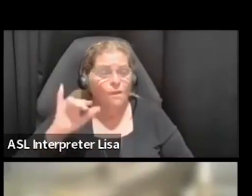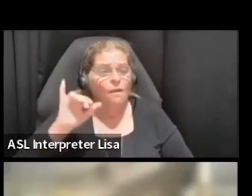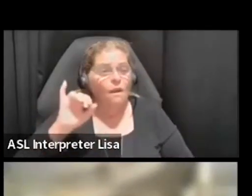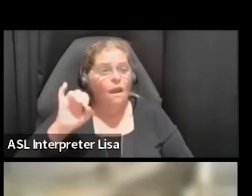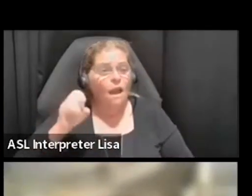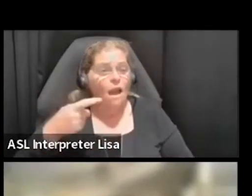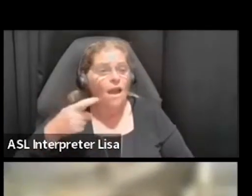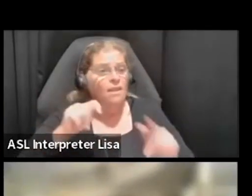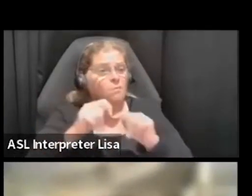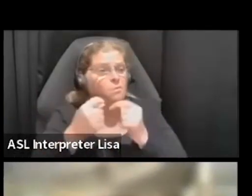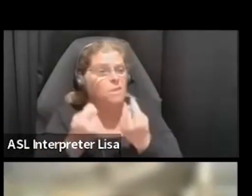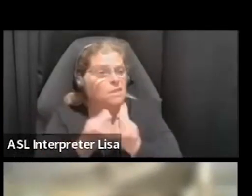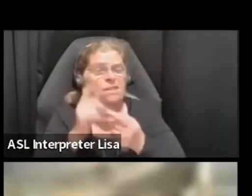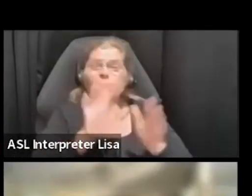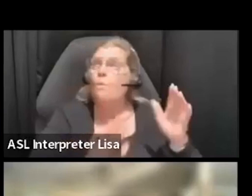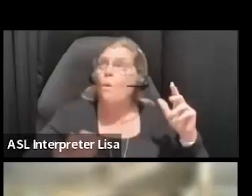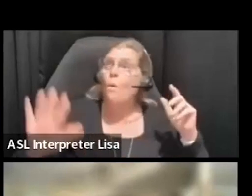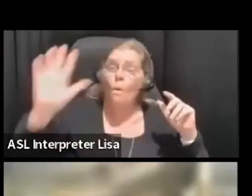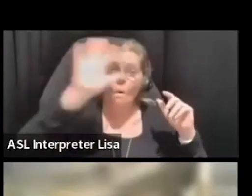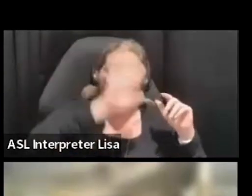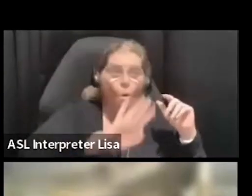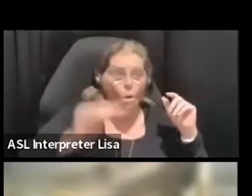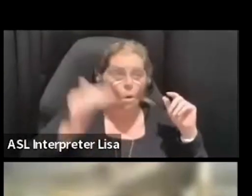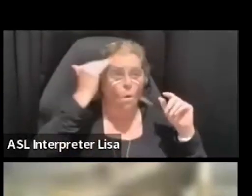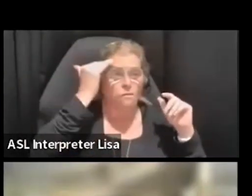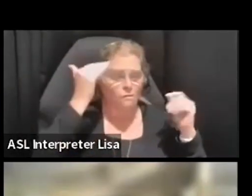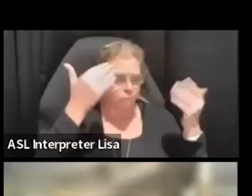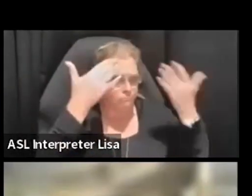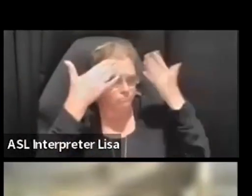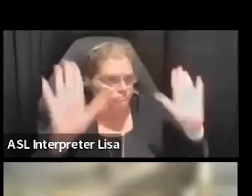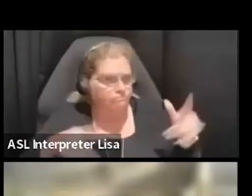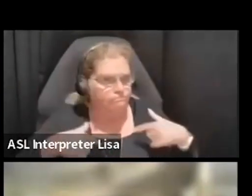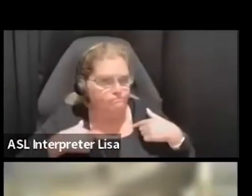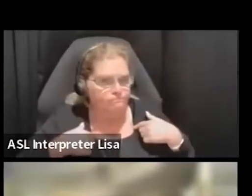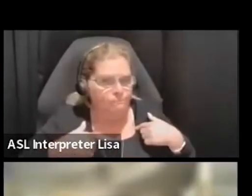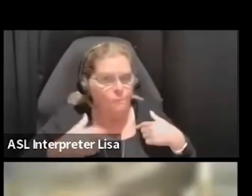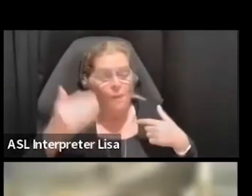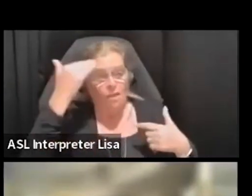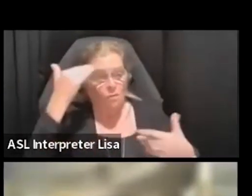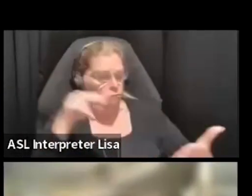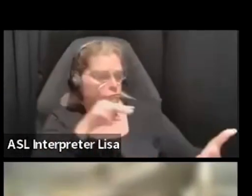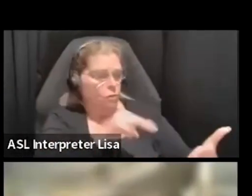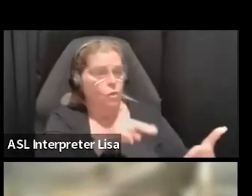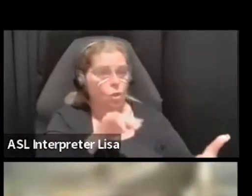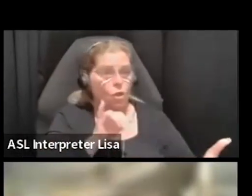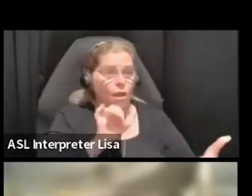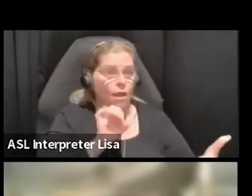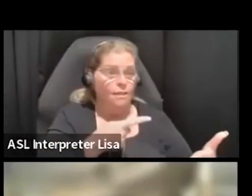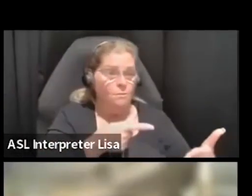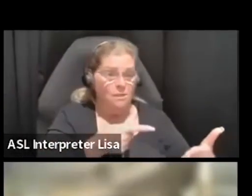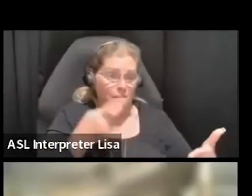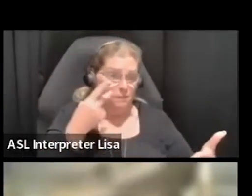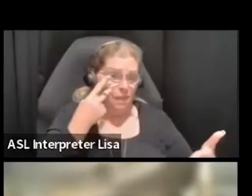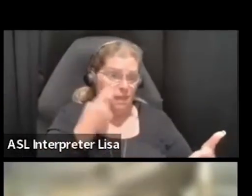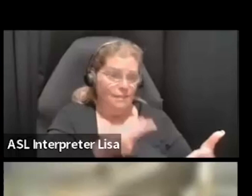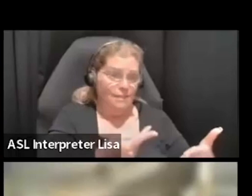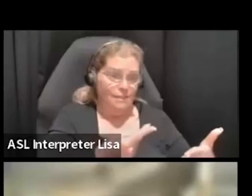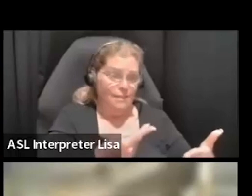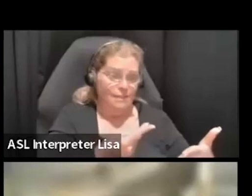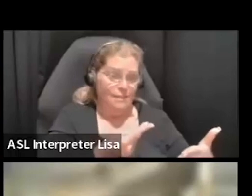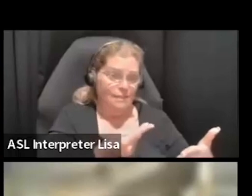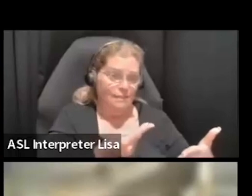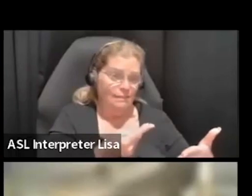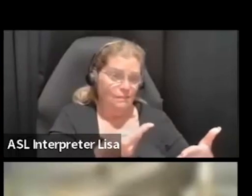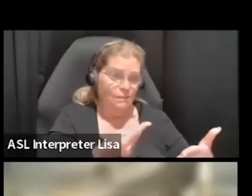in all of the jurisdictions know. I do know that when I look at IEPs, I see what I think are